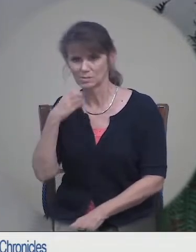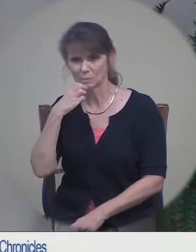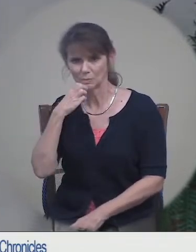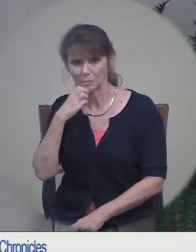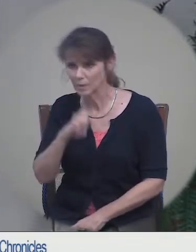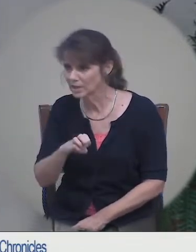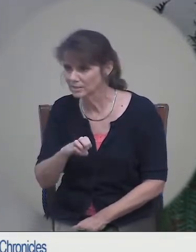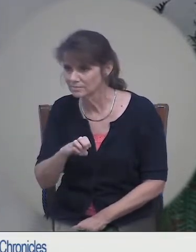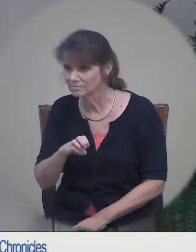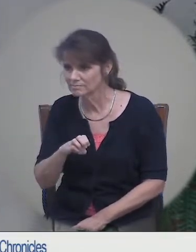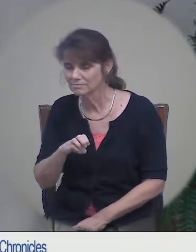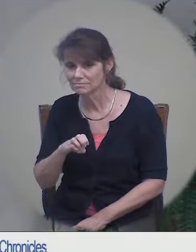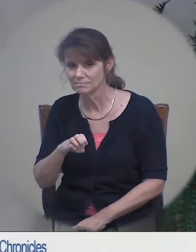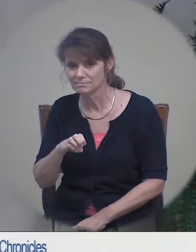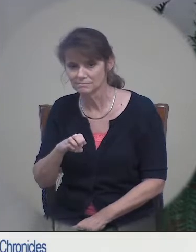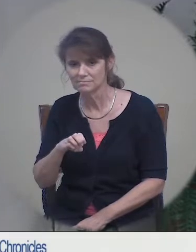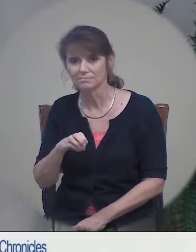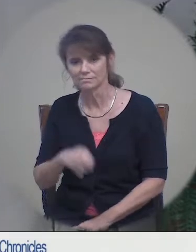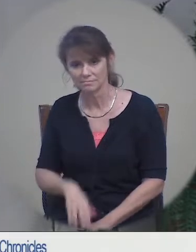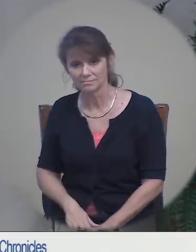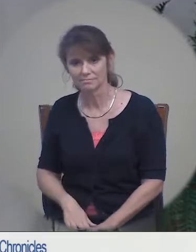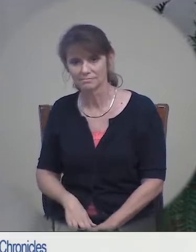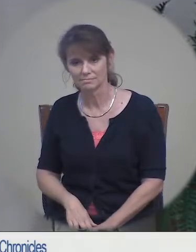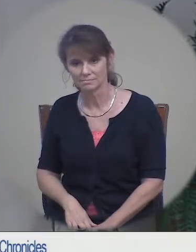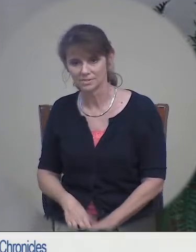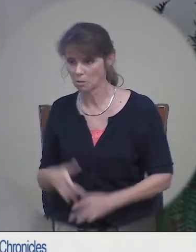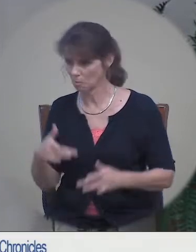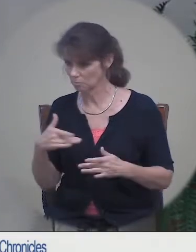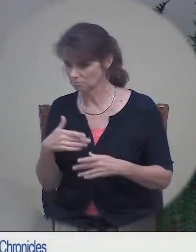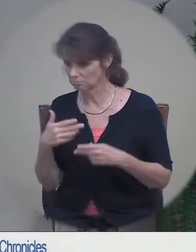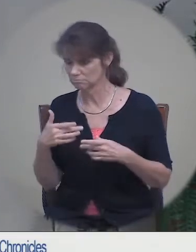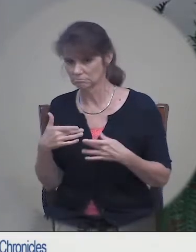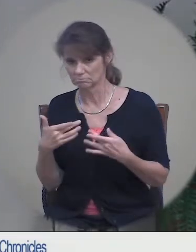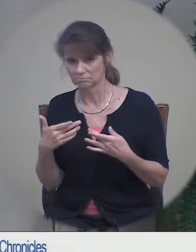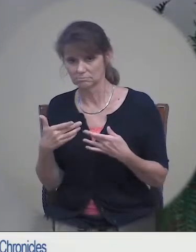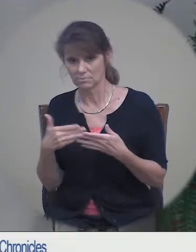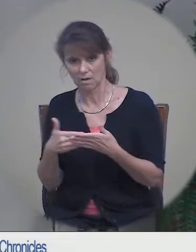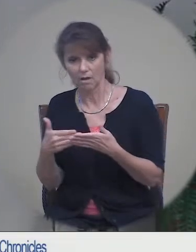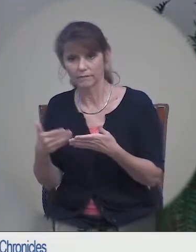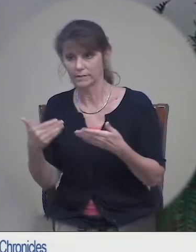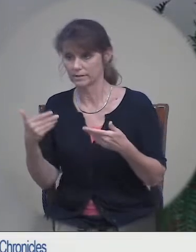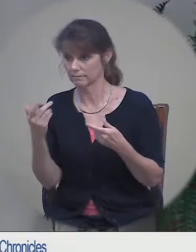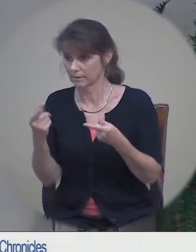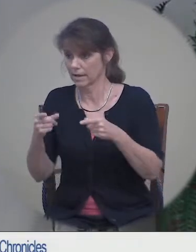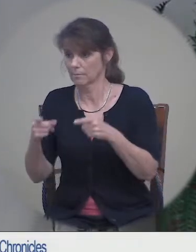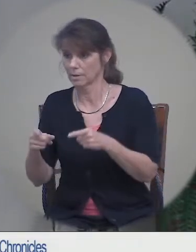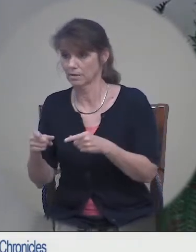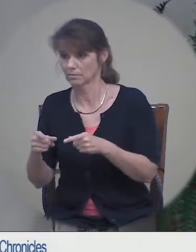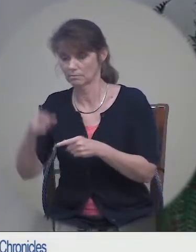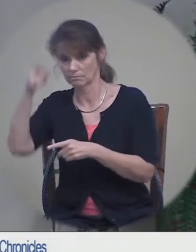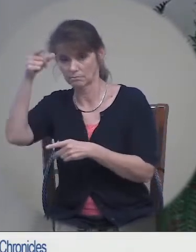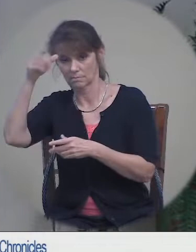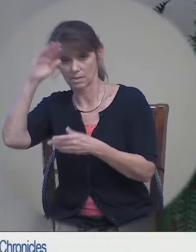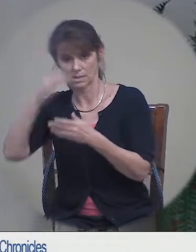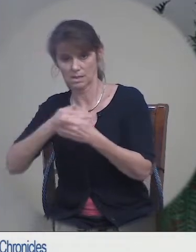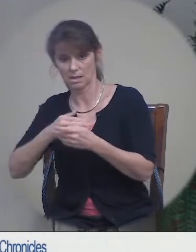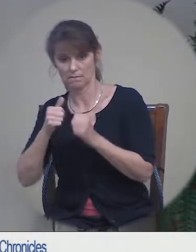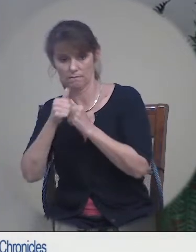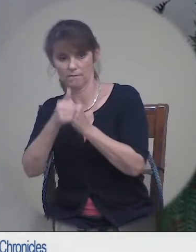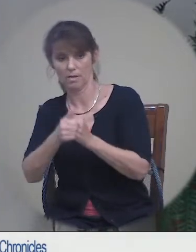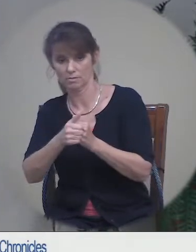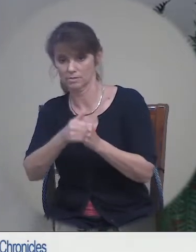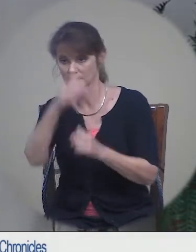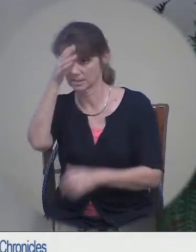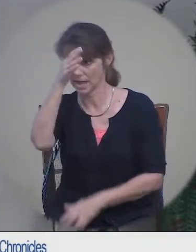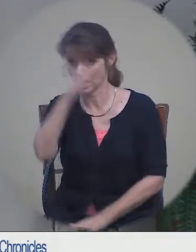or self-serving. And so we often would expect Hezekiah to go down that reign. So I'm just going to tell you, when you read the story